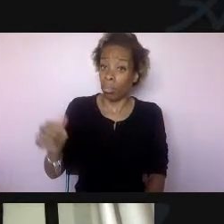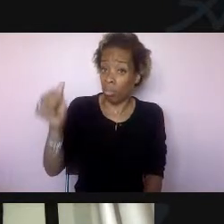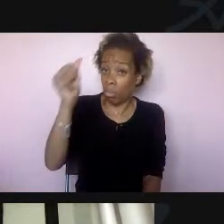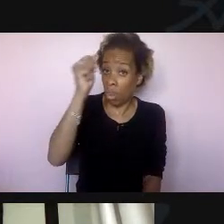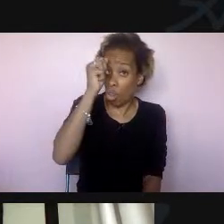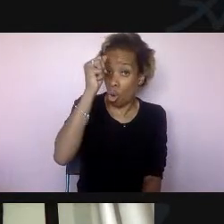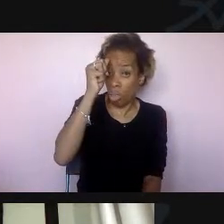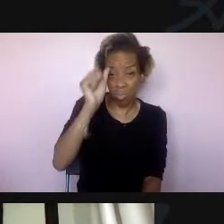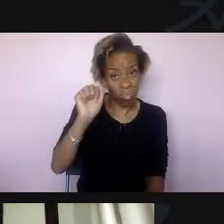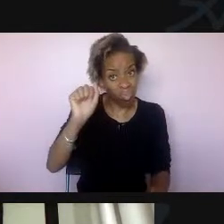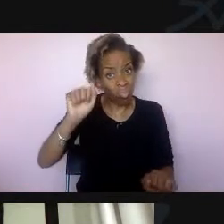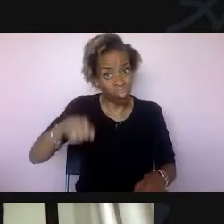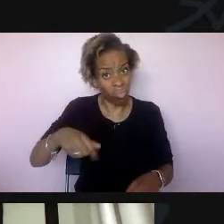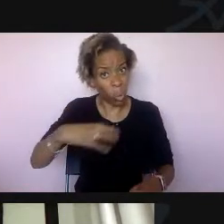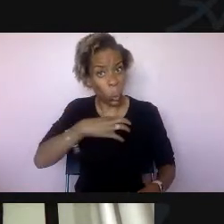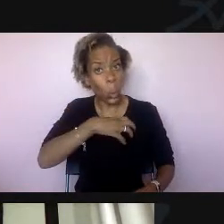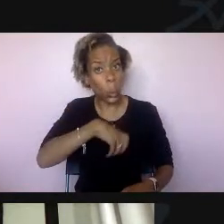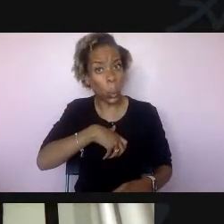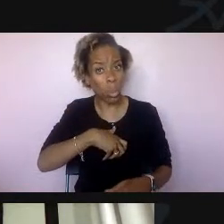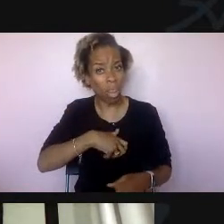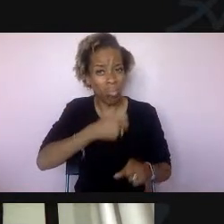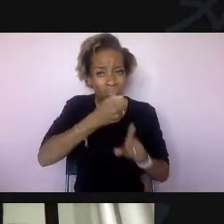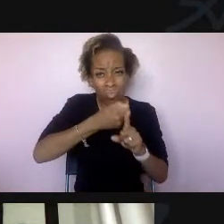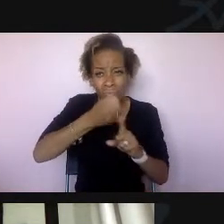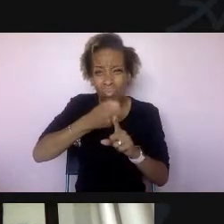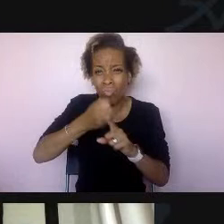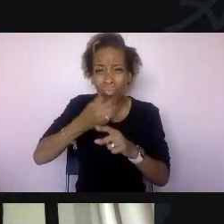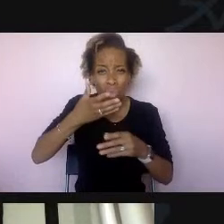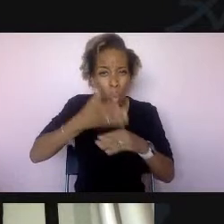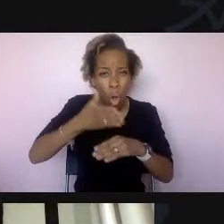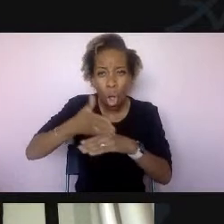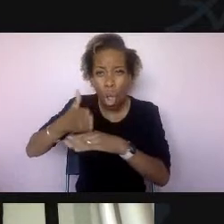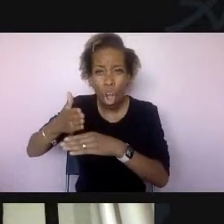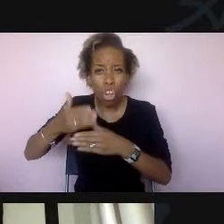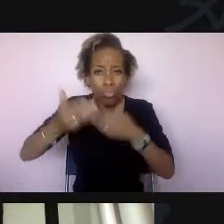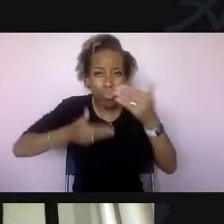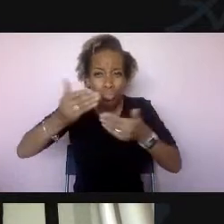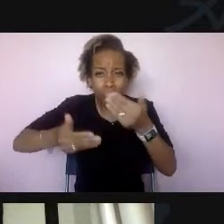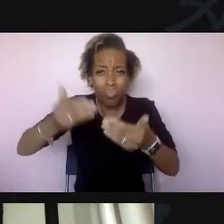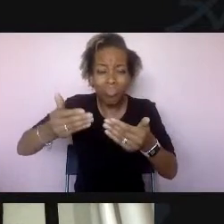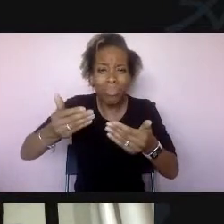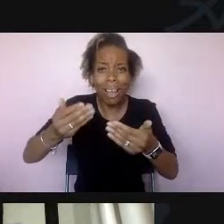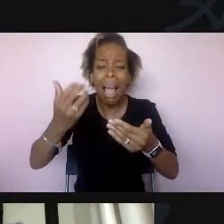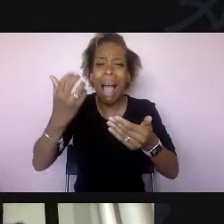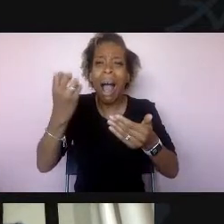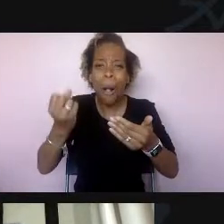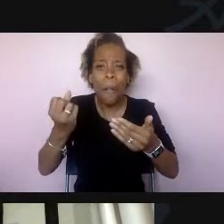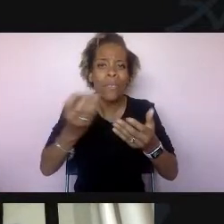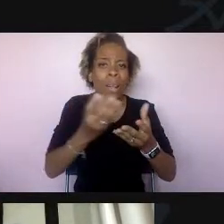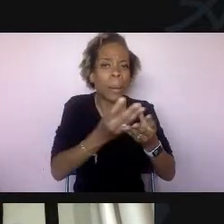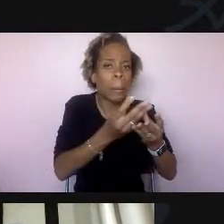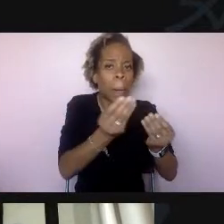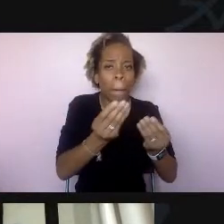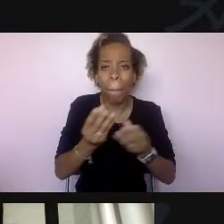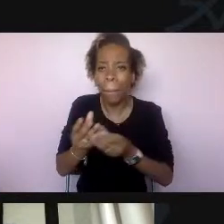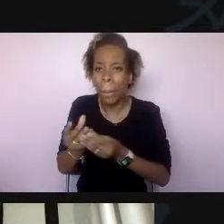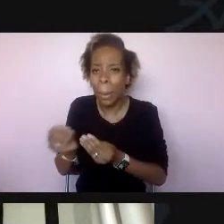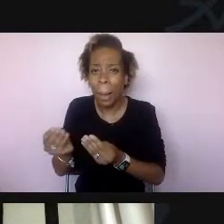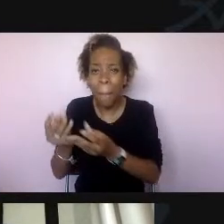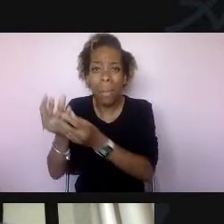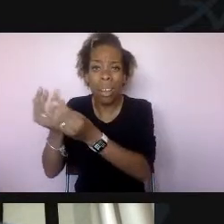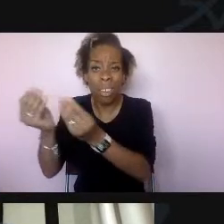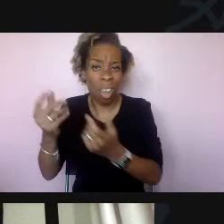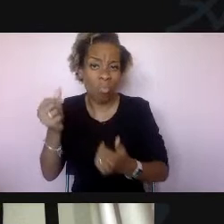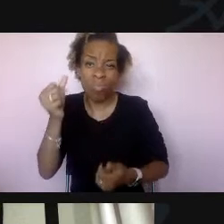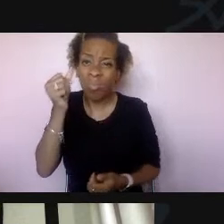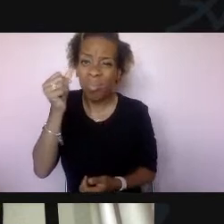it's doing some very, very good work, there are going to be gaps. And I think we need to acknowledge that there are going to be gaps and actually feel, so where are